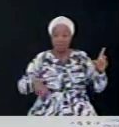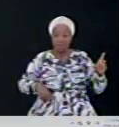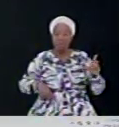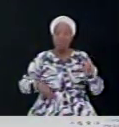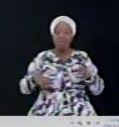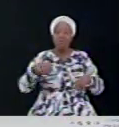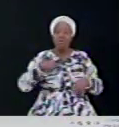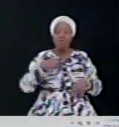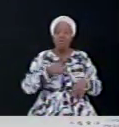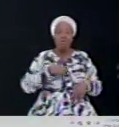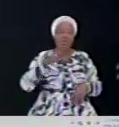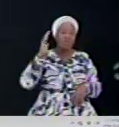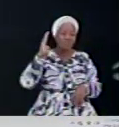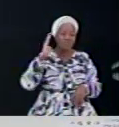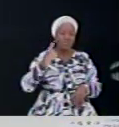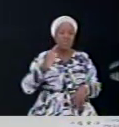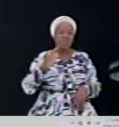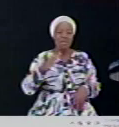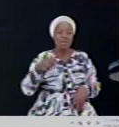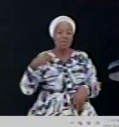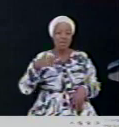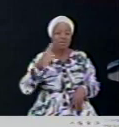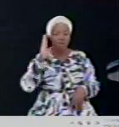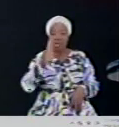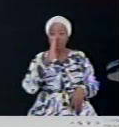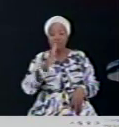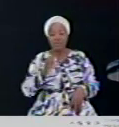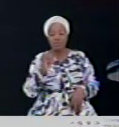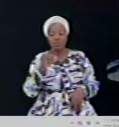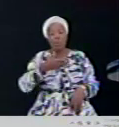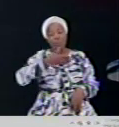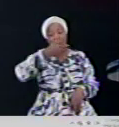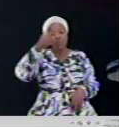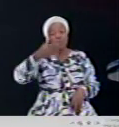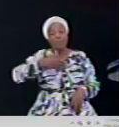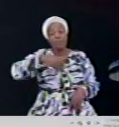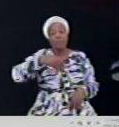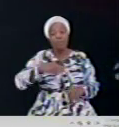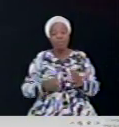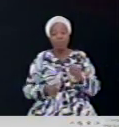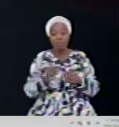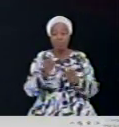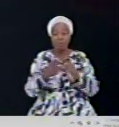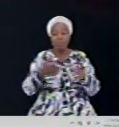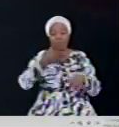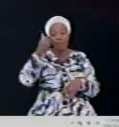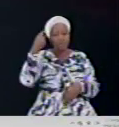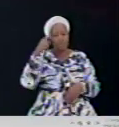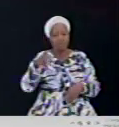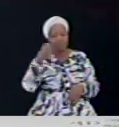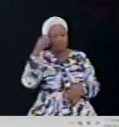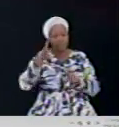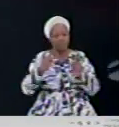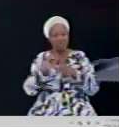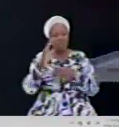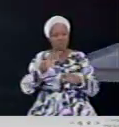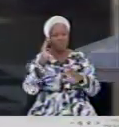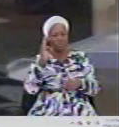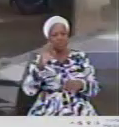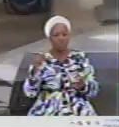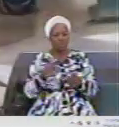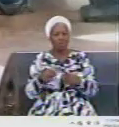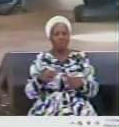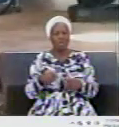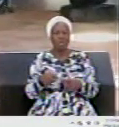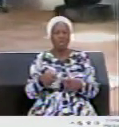will be so much blessed for you and for the people you are ministering for. That's why this year we are not looking